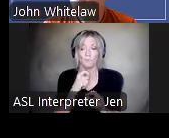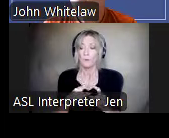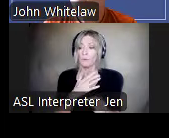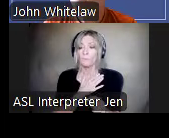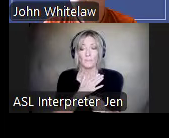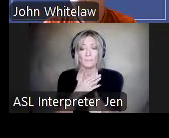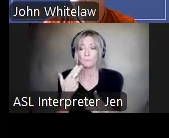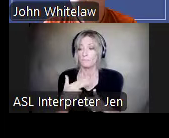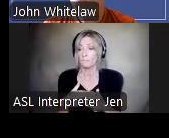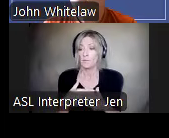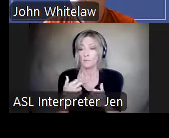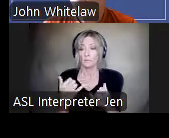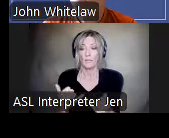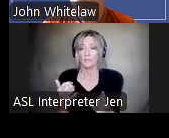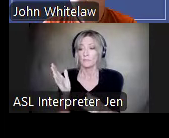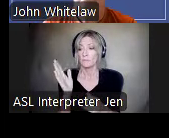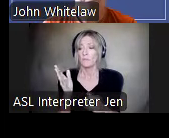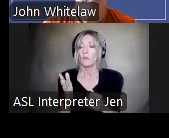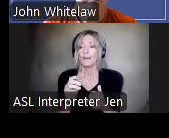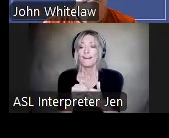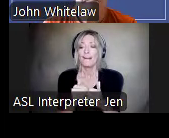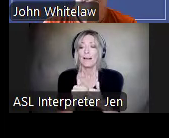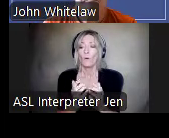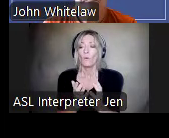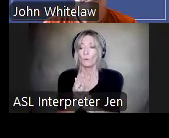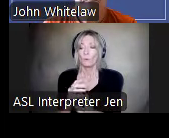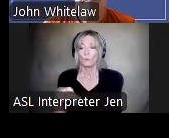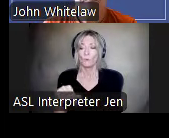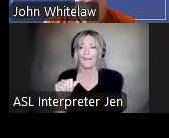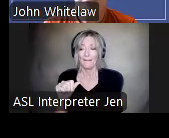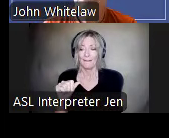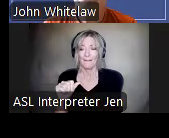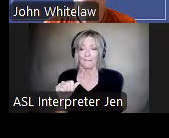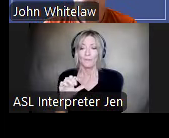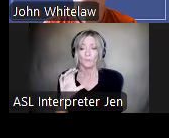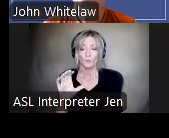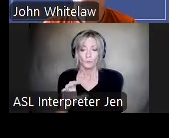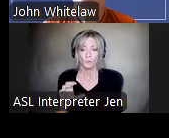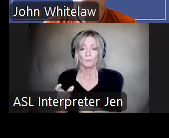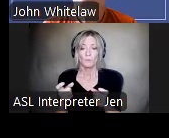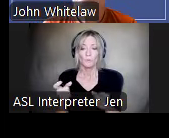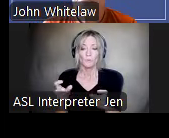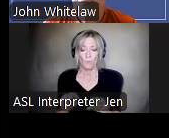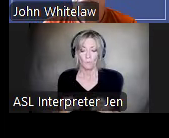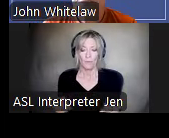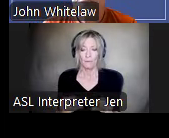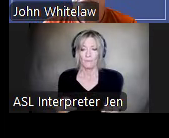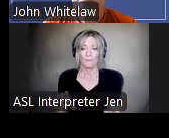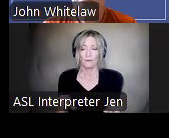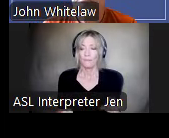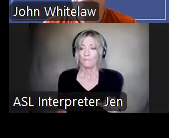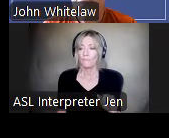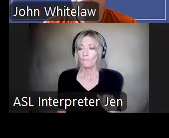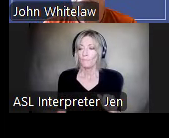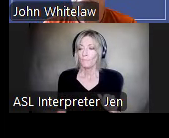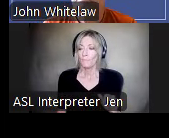today's presentation through the Q&A function in the Zoom control panel. Also